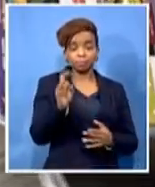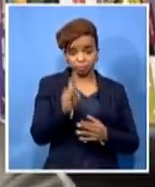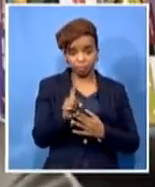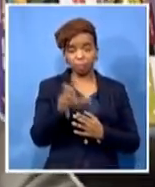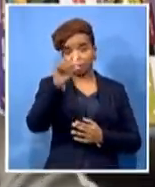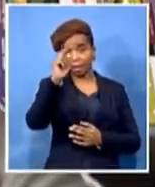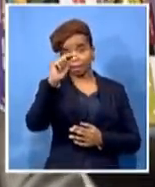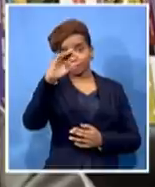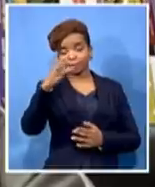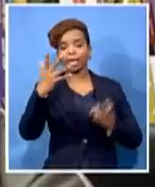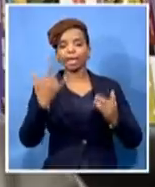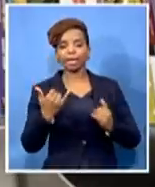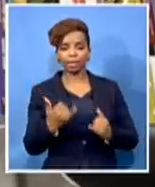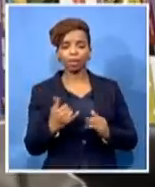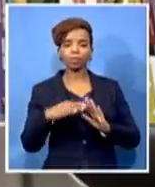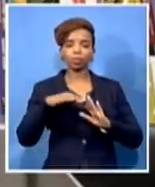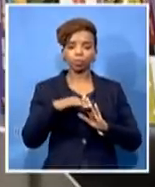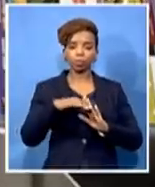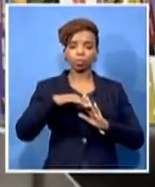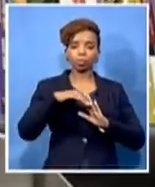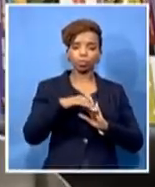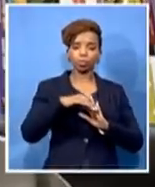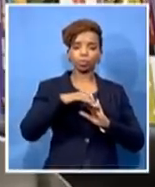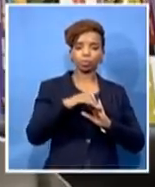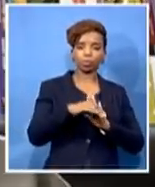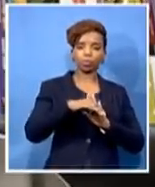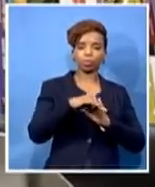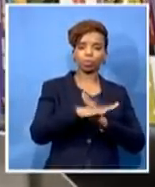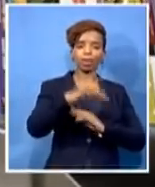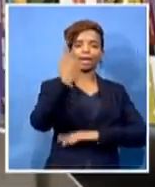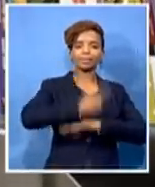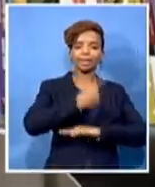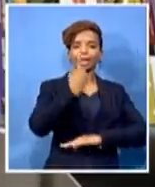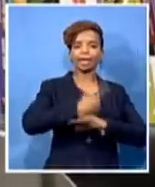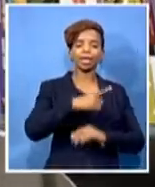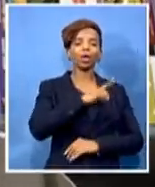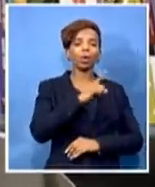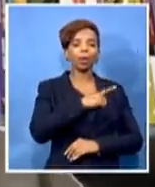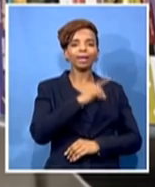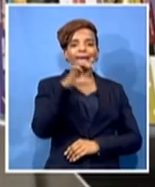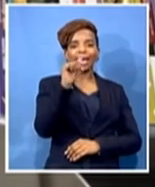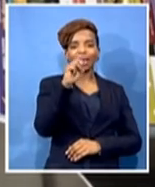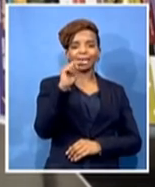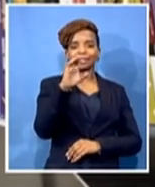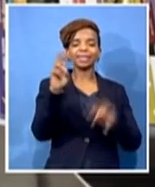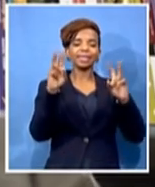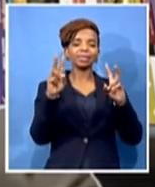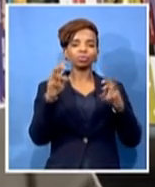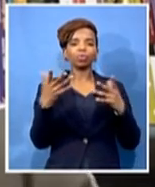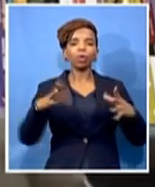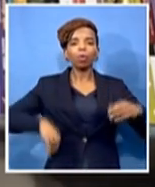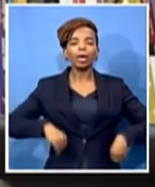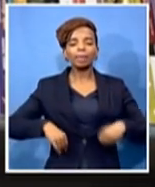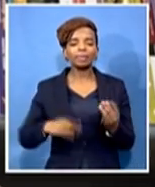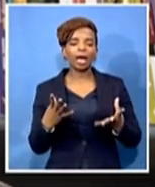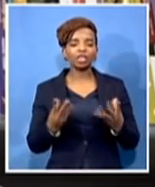day, because the ANC is very soft on corruption and is also led by people that are actually